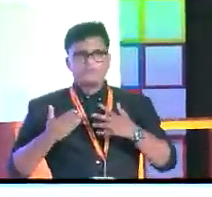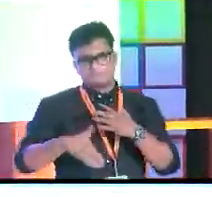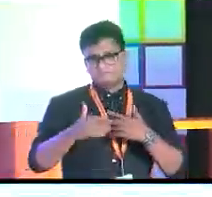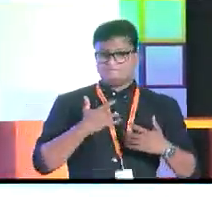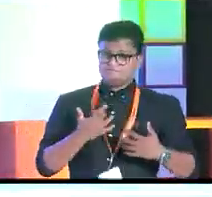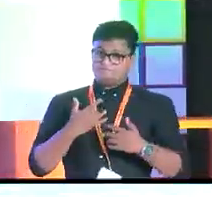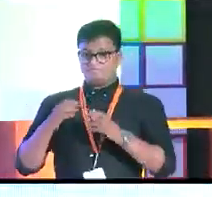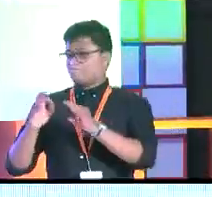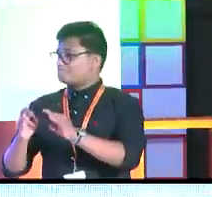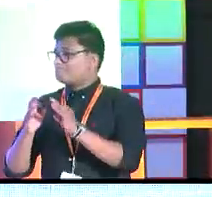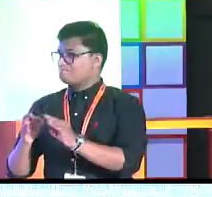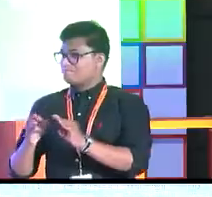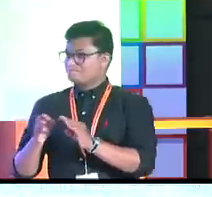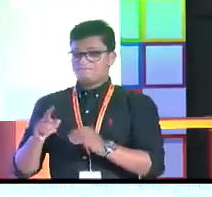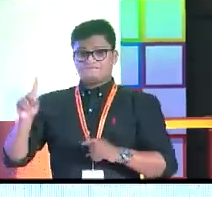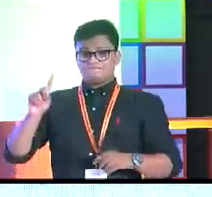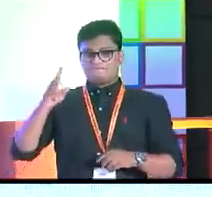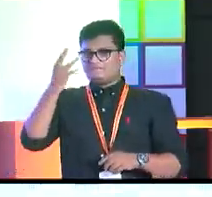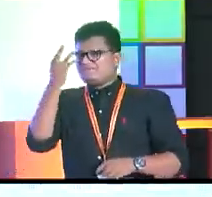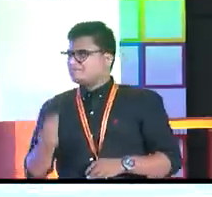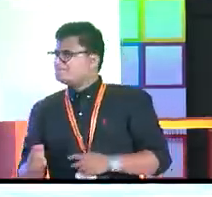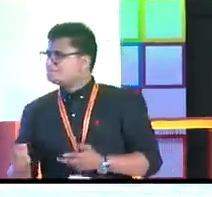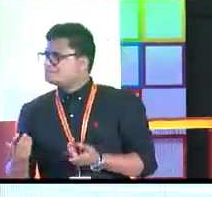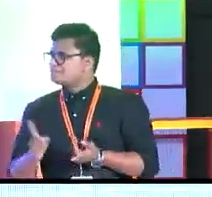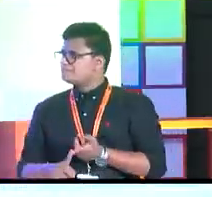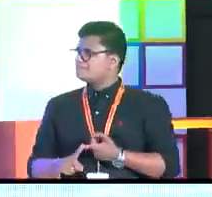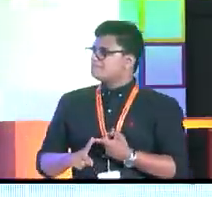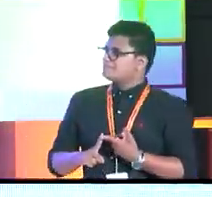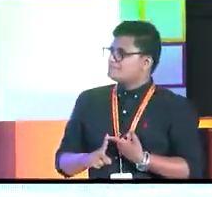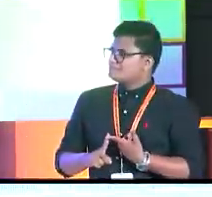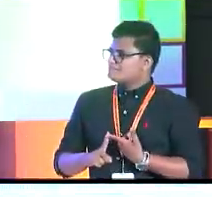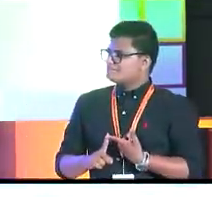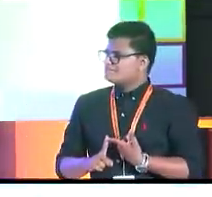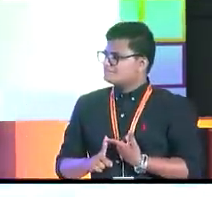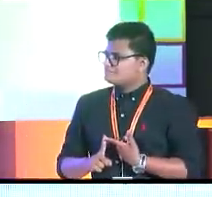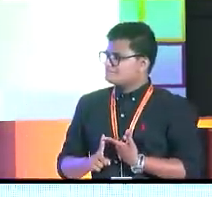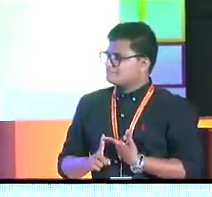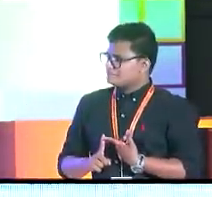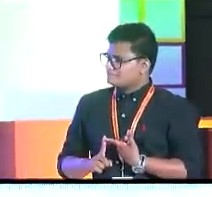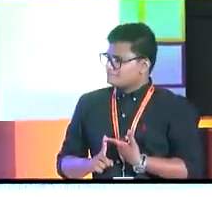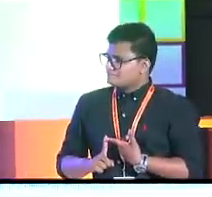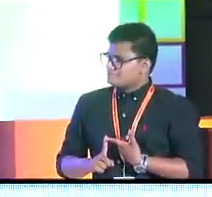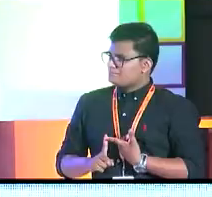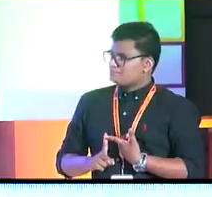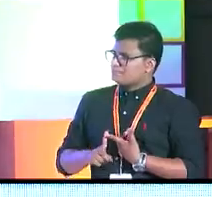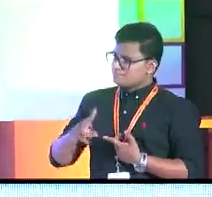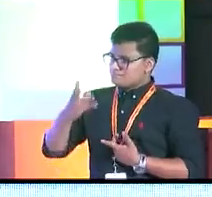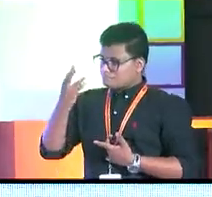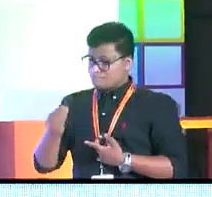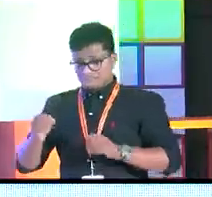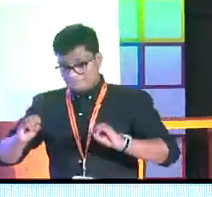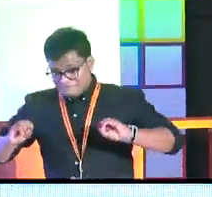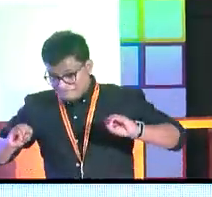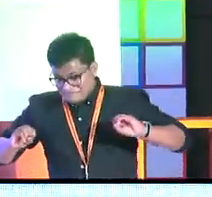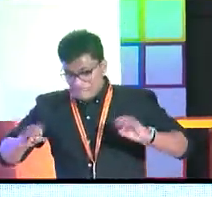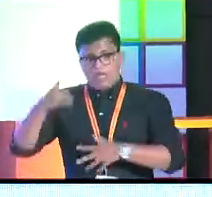mujhe ek raat achanak utha ke uska chairman bana diya gaya, jisko aap India Inclusion Fellowship bolte hain. Very beautiful